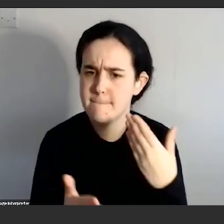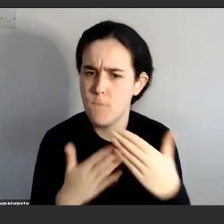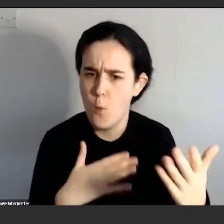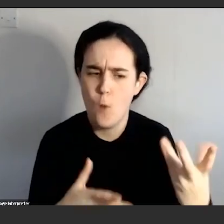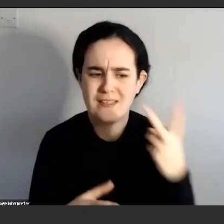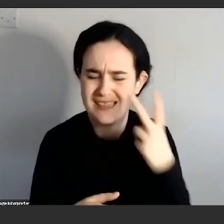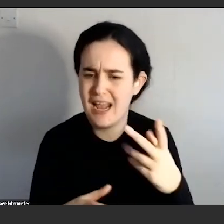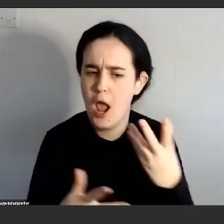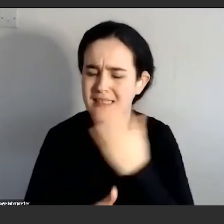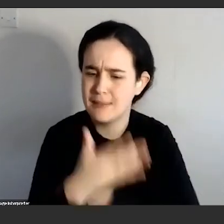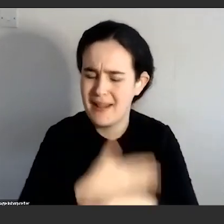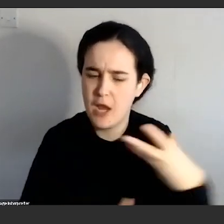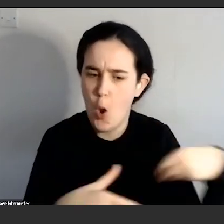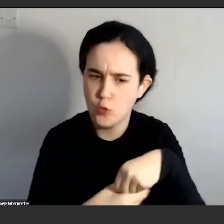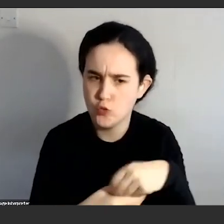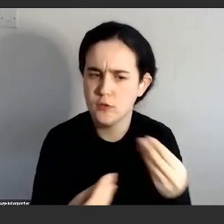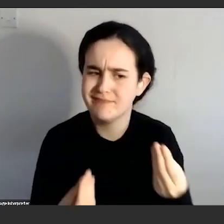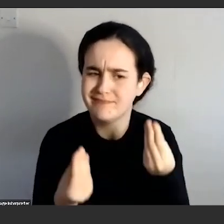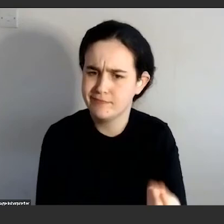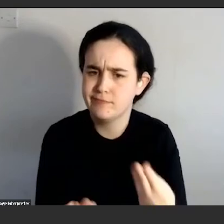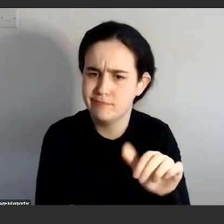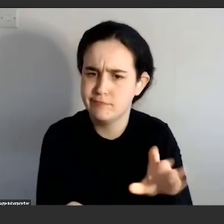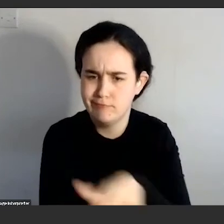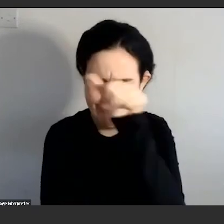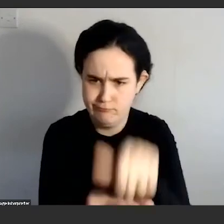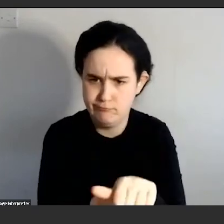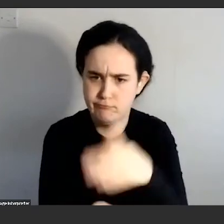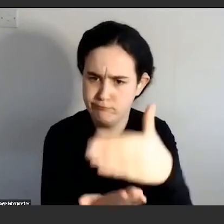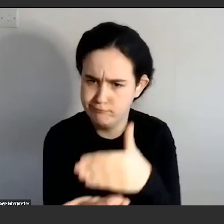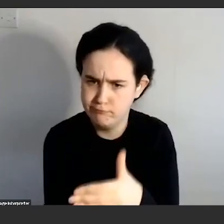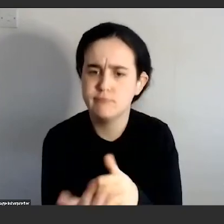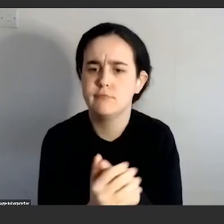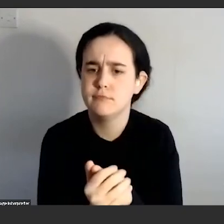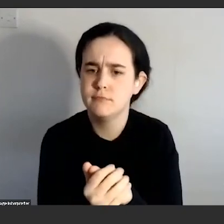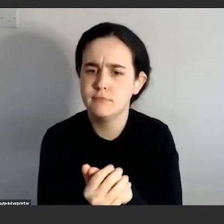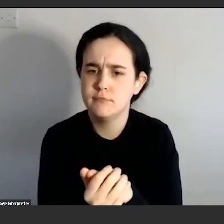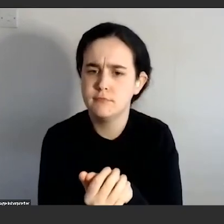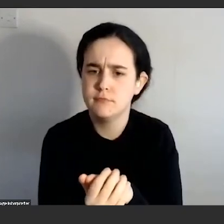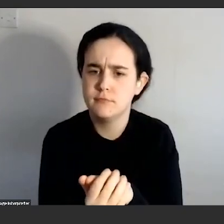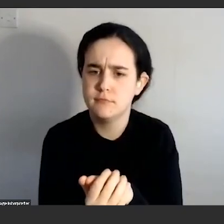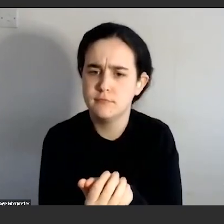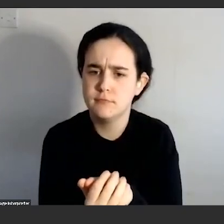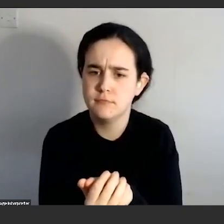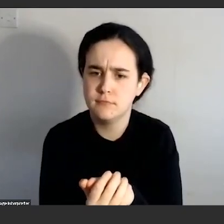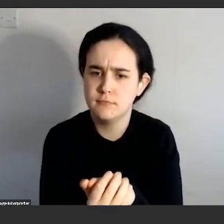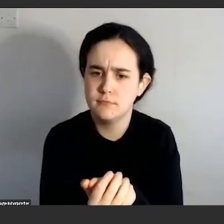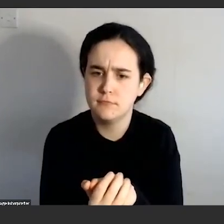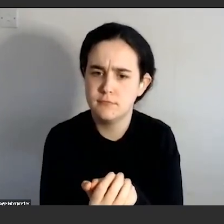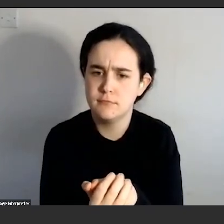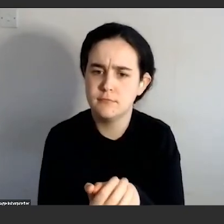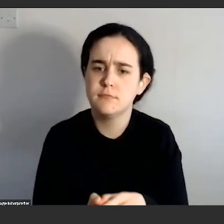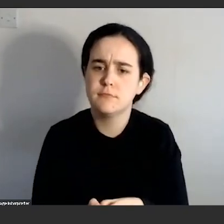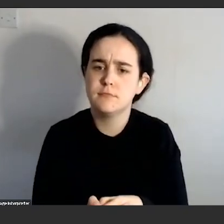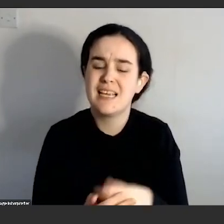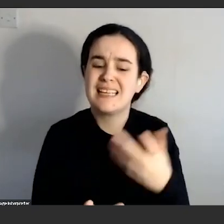cost-effective investments for me. I would say what matters to all. Thank you. Well said. Juan Pablo